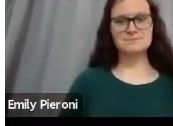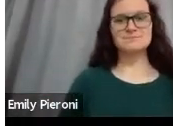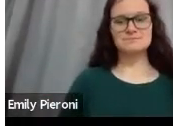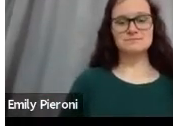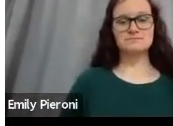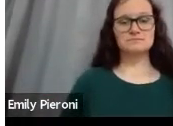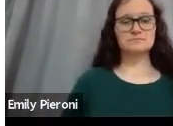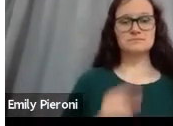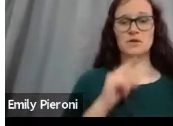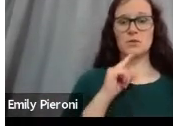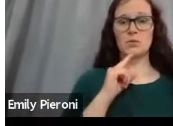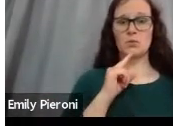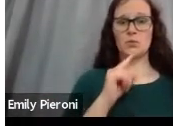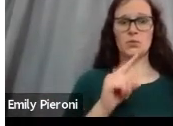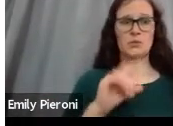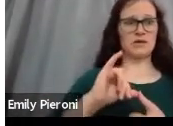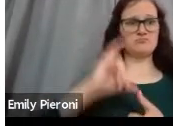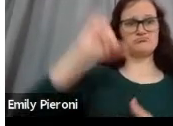sized tree.